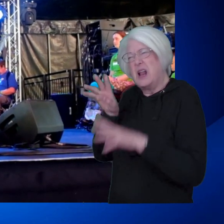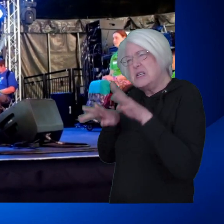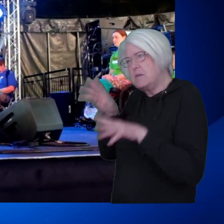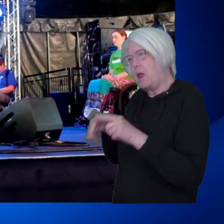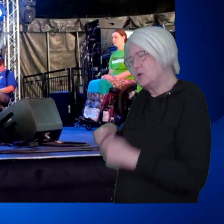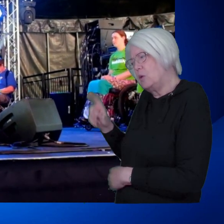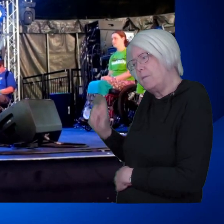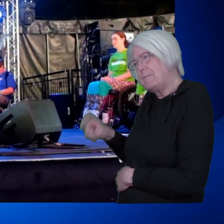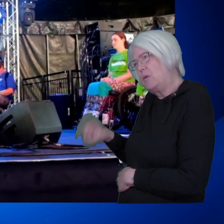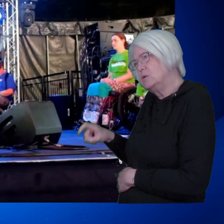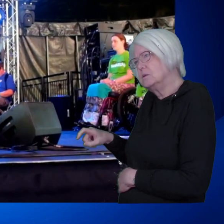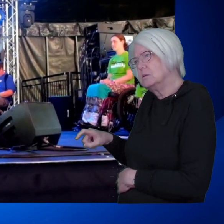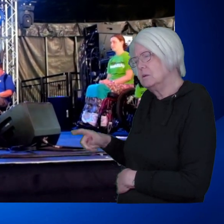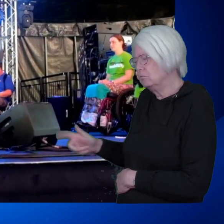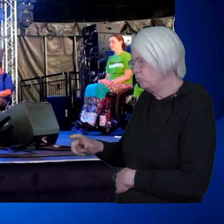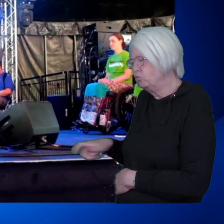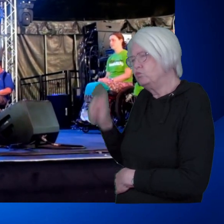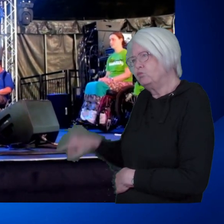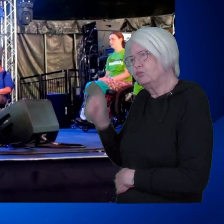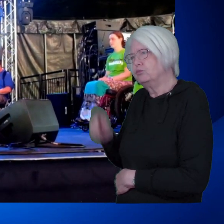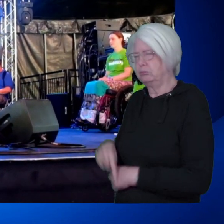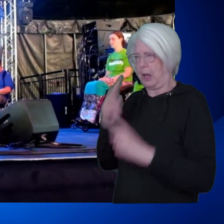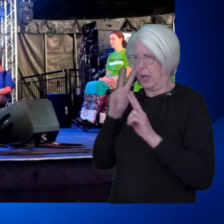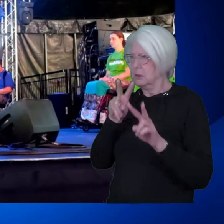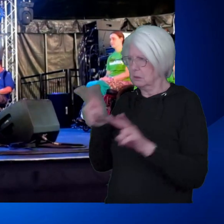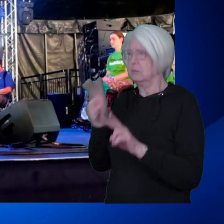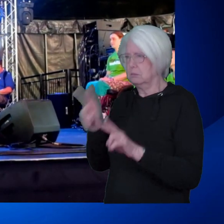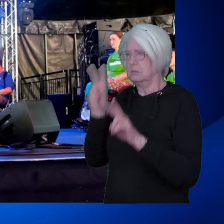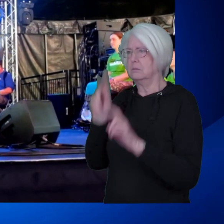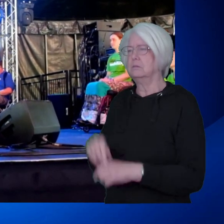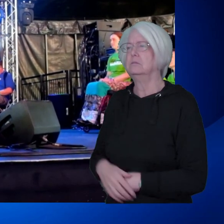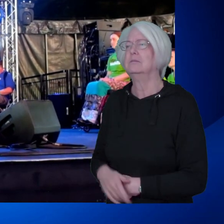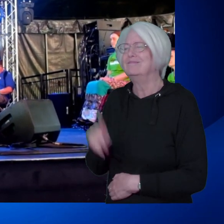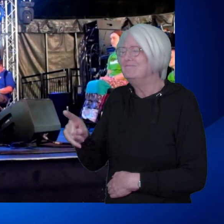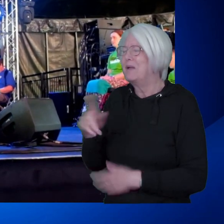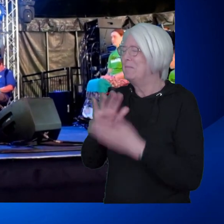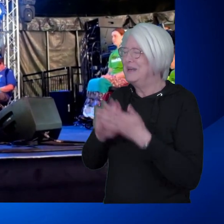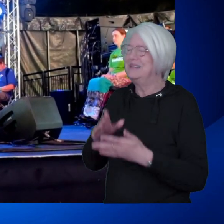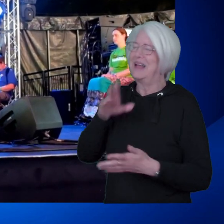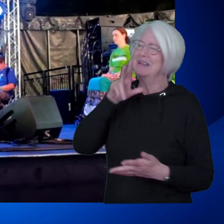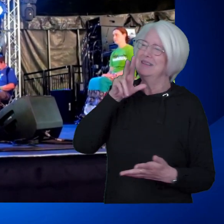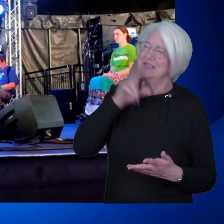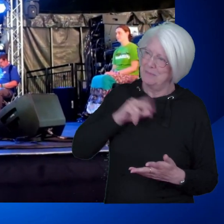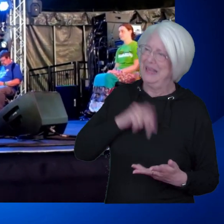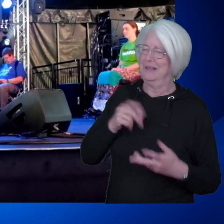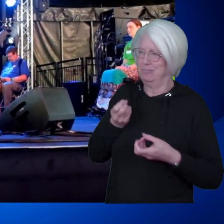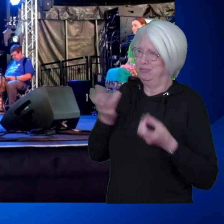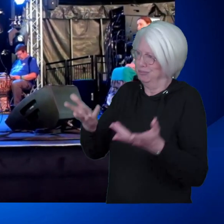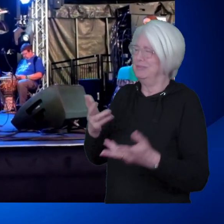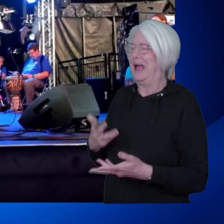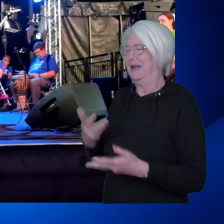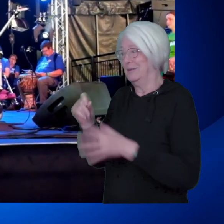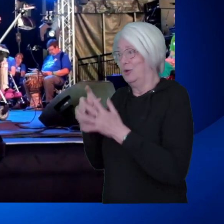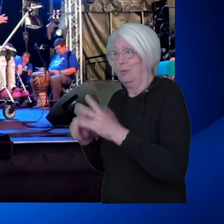use a computer mouse. This enables me to speak and do lots of other things